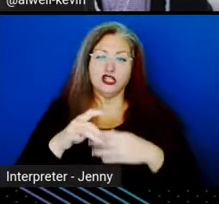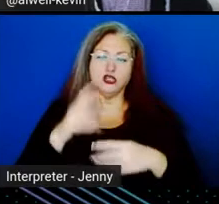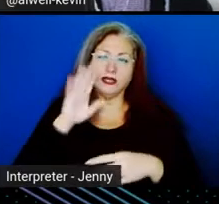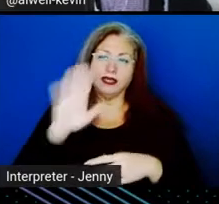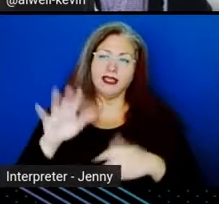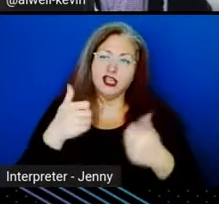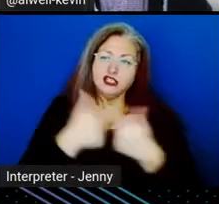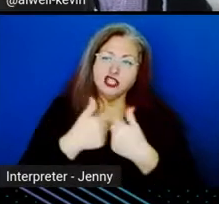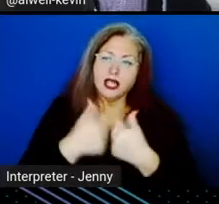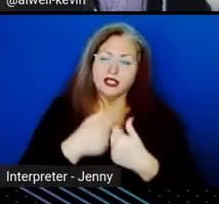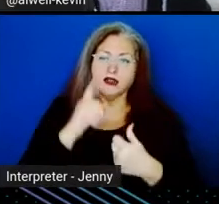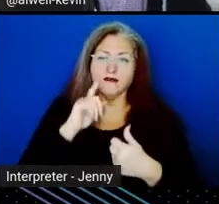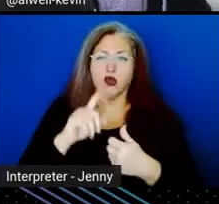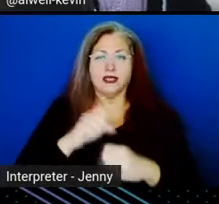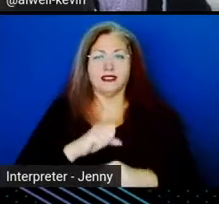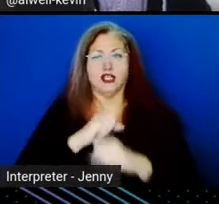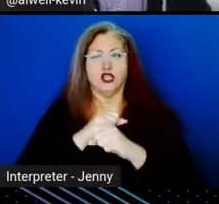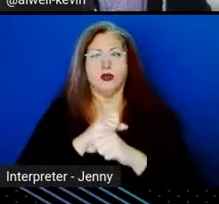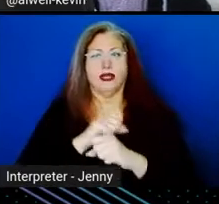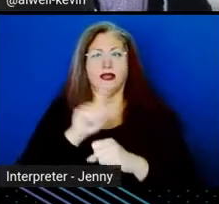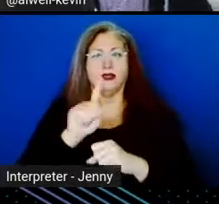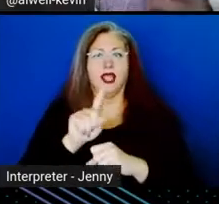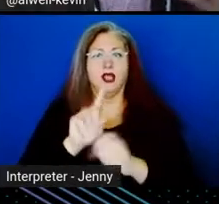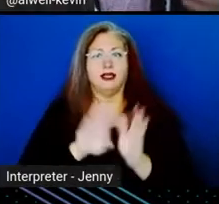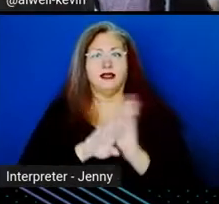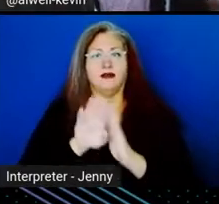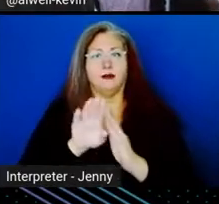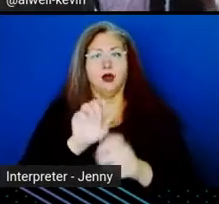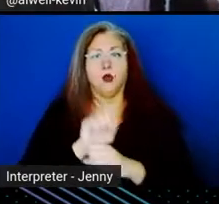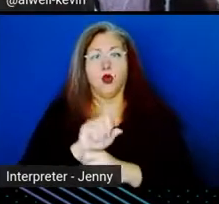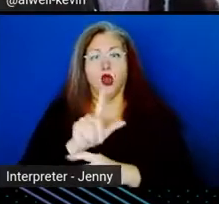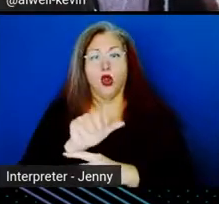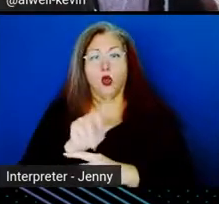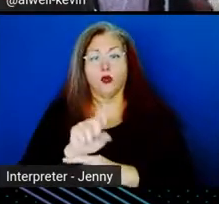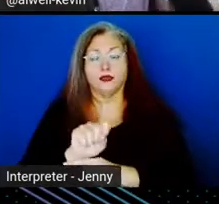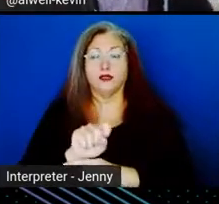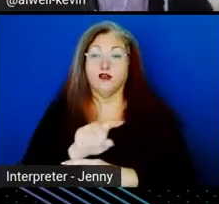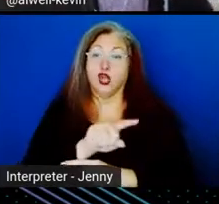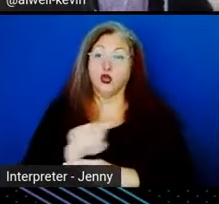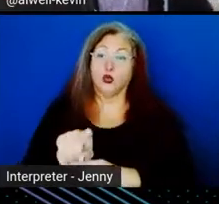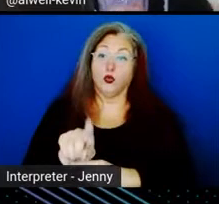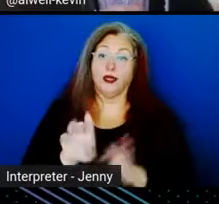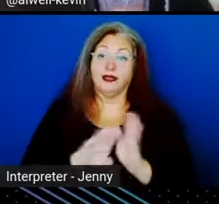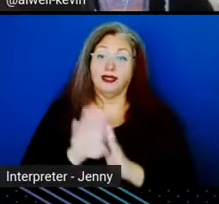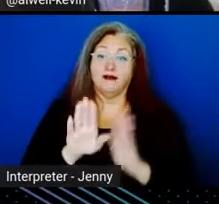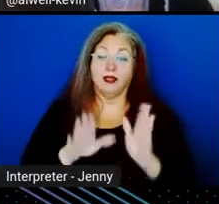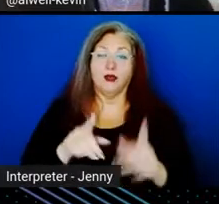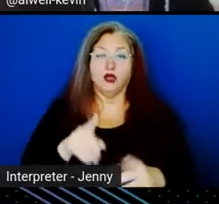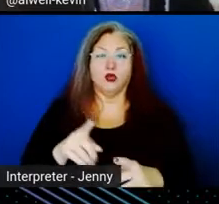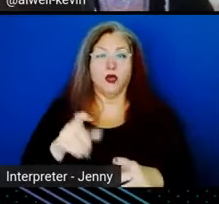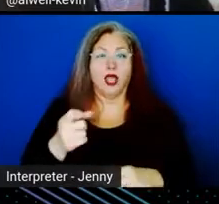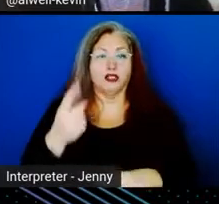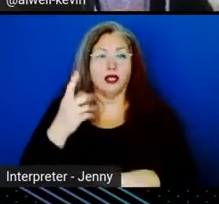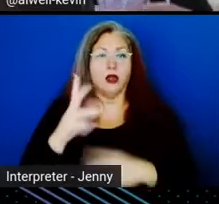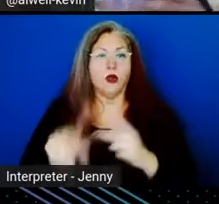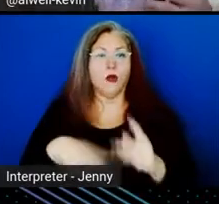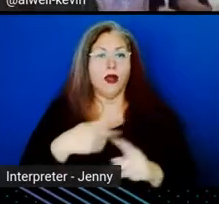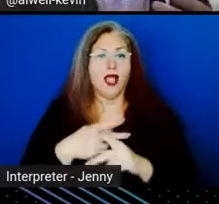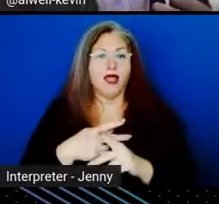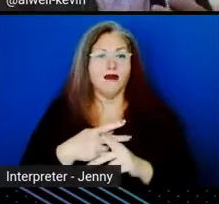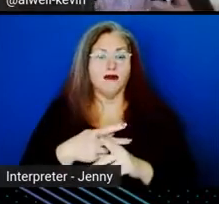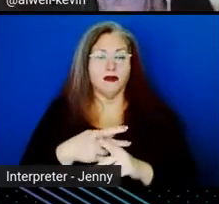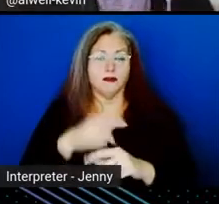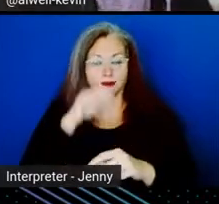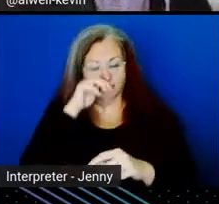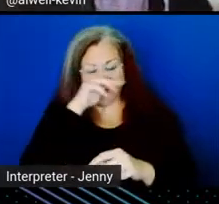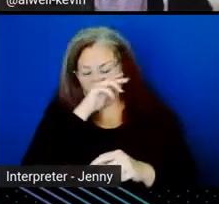in securing their own developer workflows. And of course, from you all, the developer, it helps us understand, you know, what are the types of points of